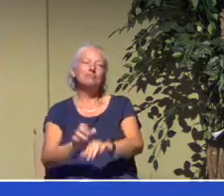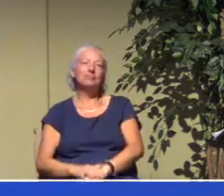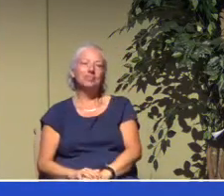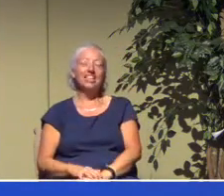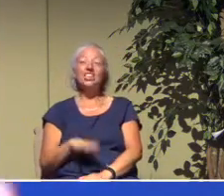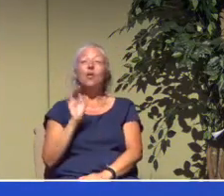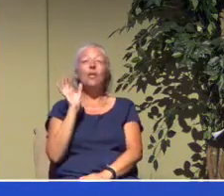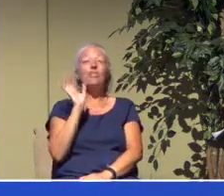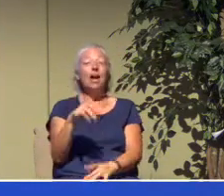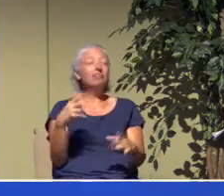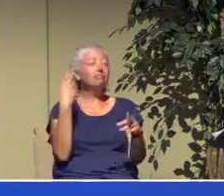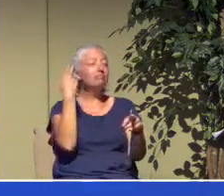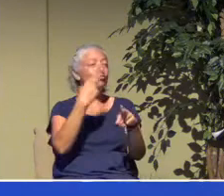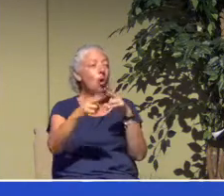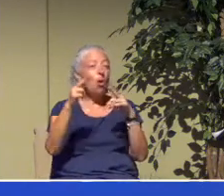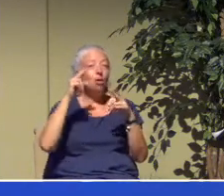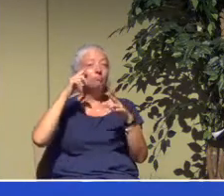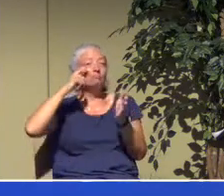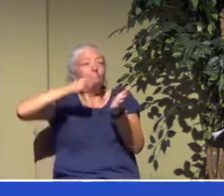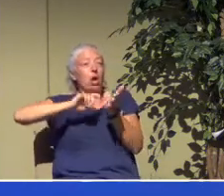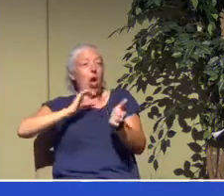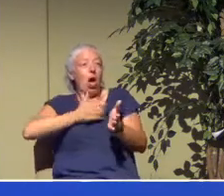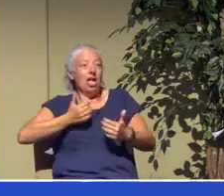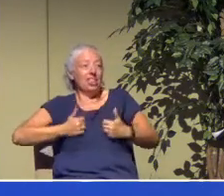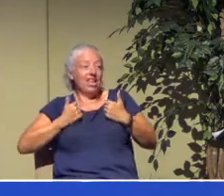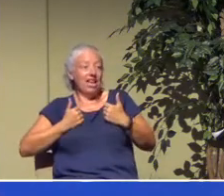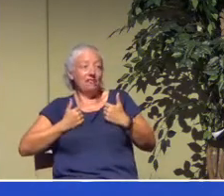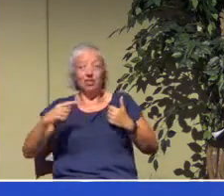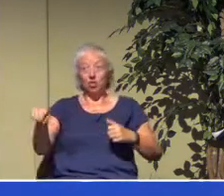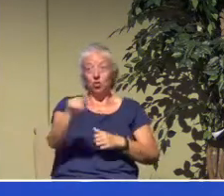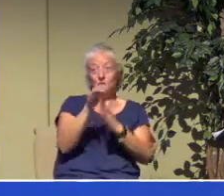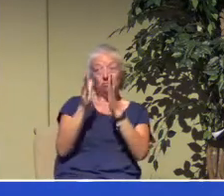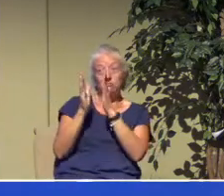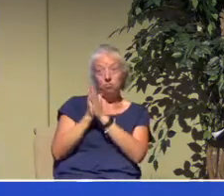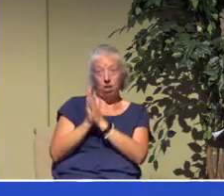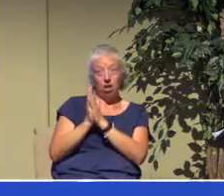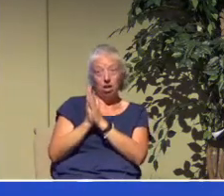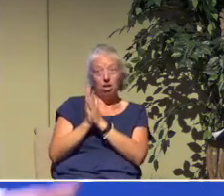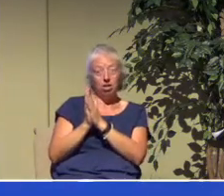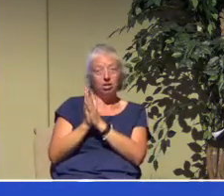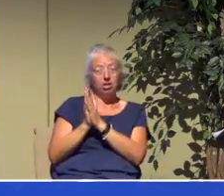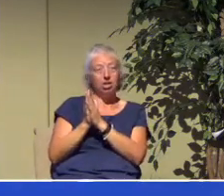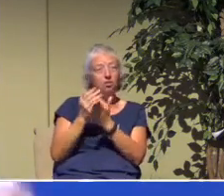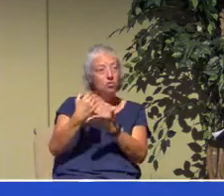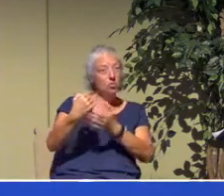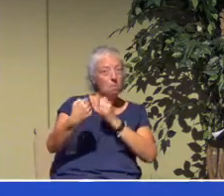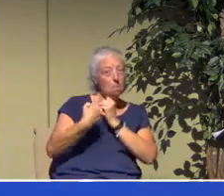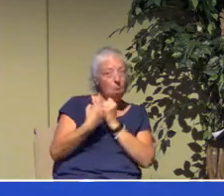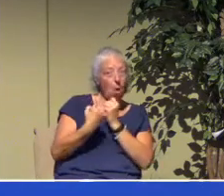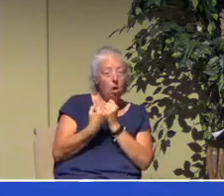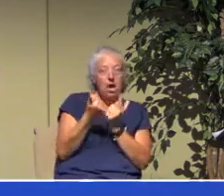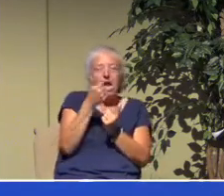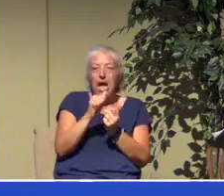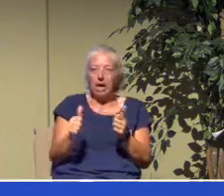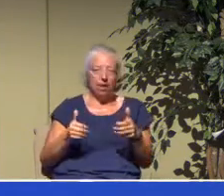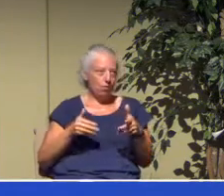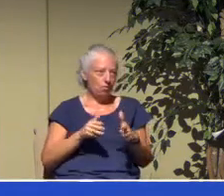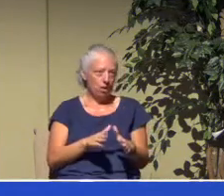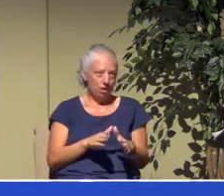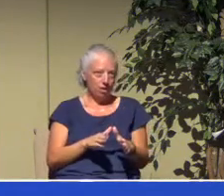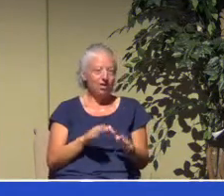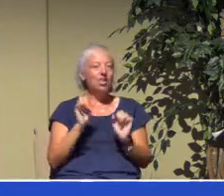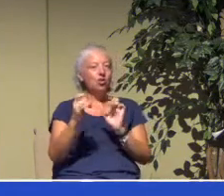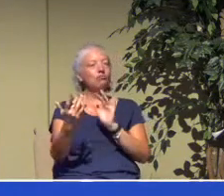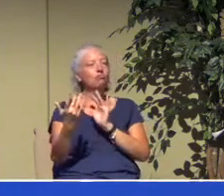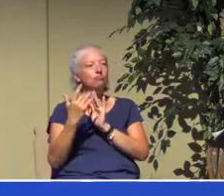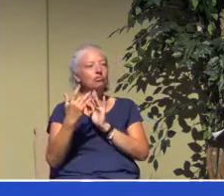just a snapshot of our life, and if you can pray for us, to support us in any sort of means, you can reach